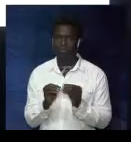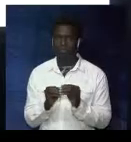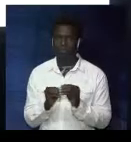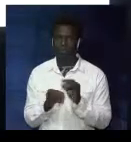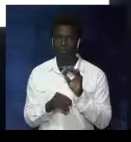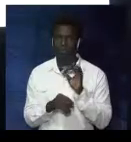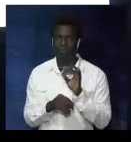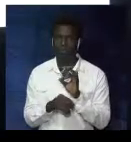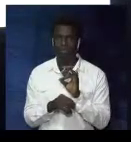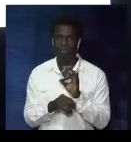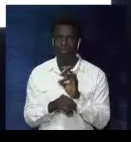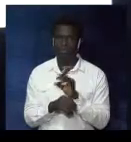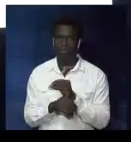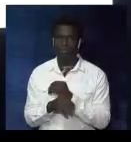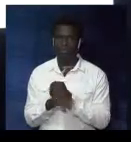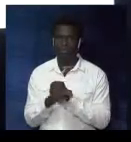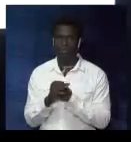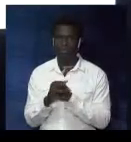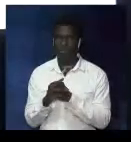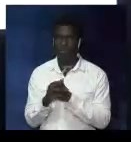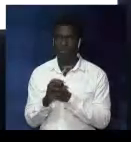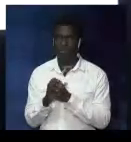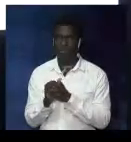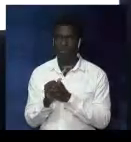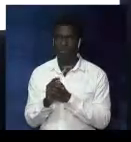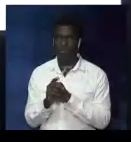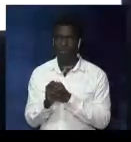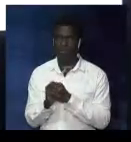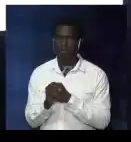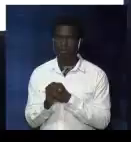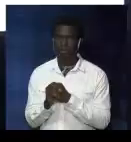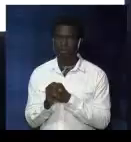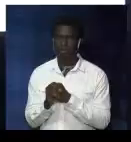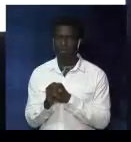Number 8, F-cake.